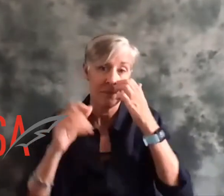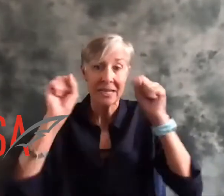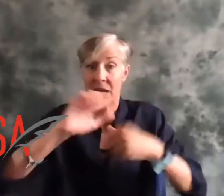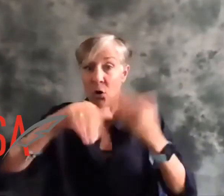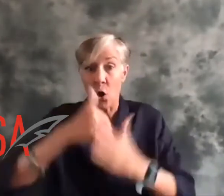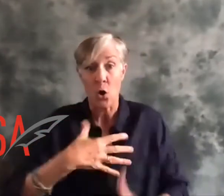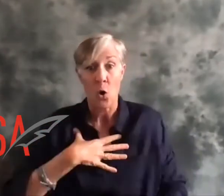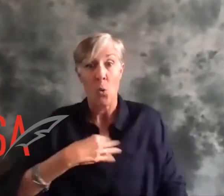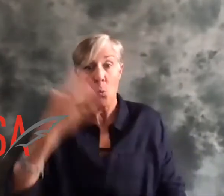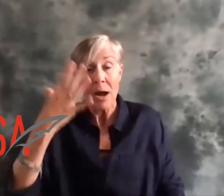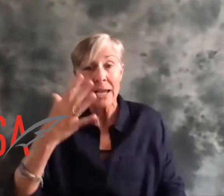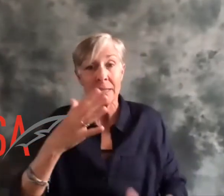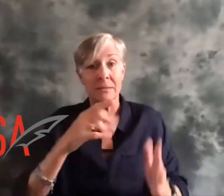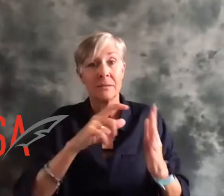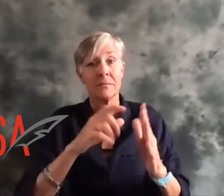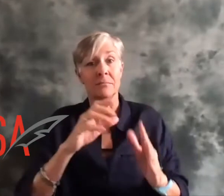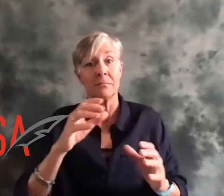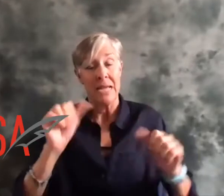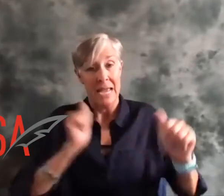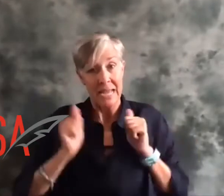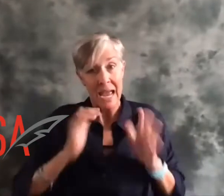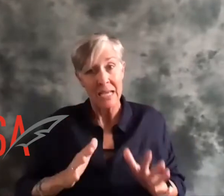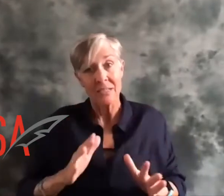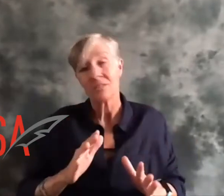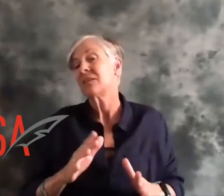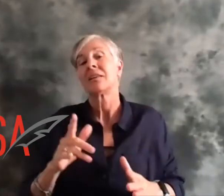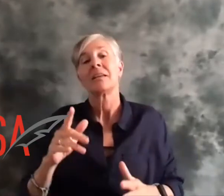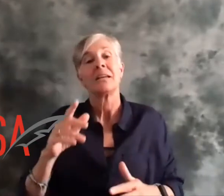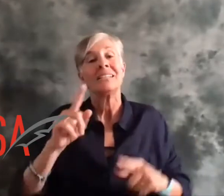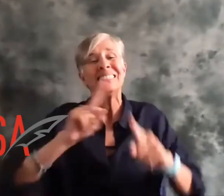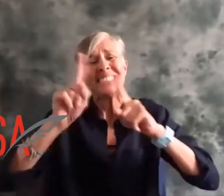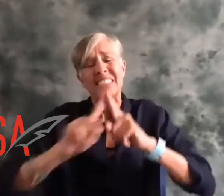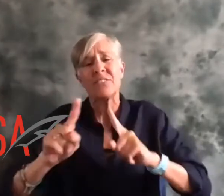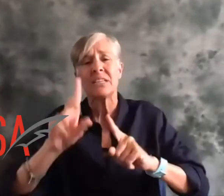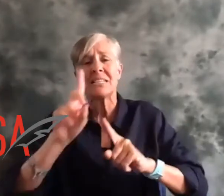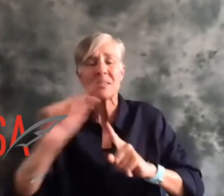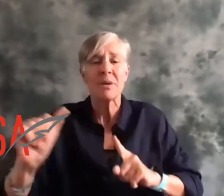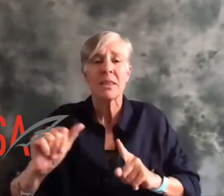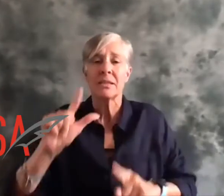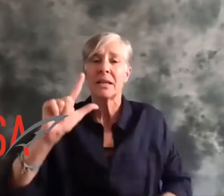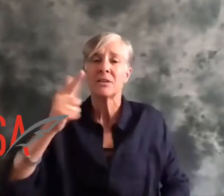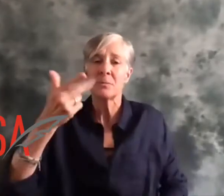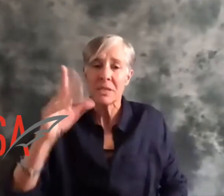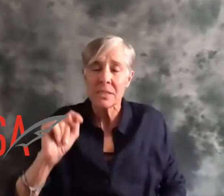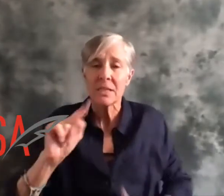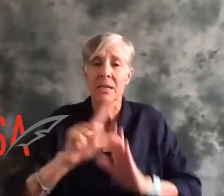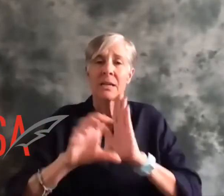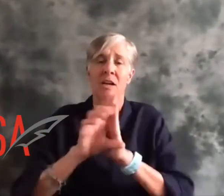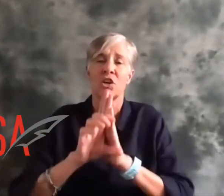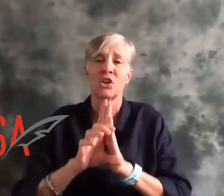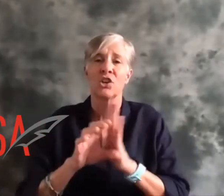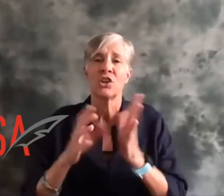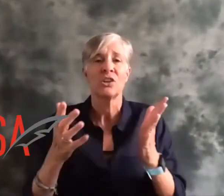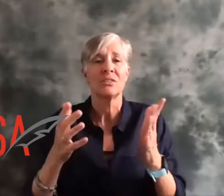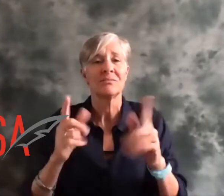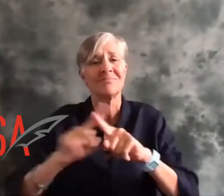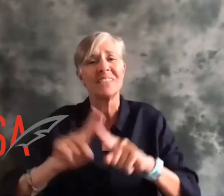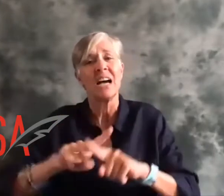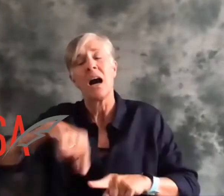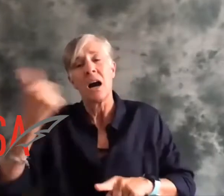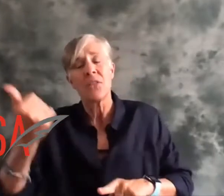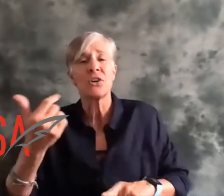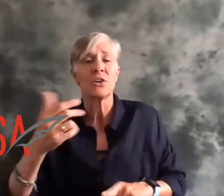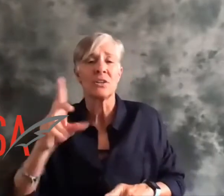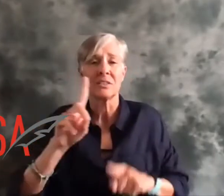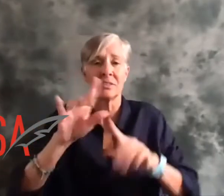cast, but think about neurodiversity. Think about people with disabilities. Think about your LGBT character. Like that's who I want to see.